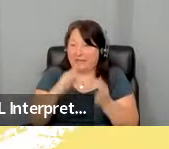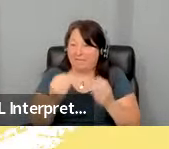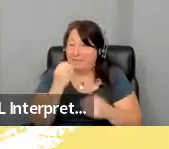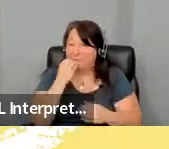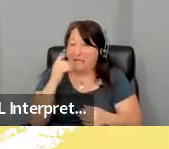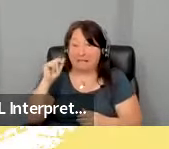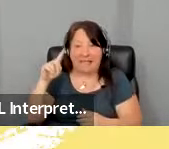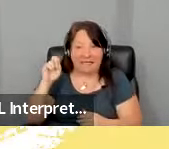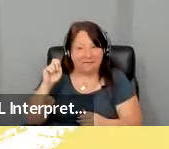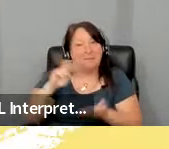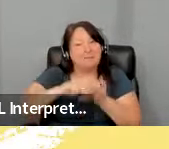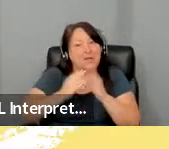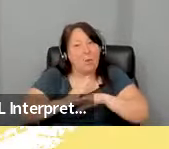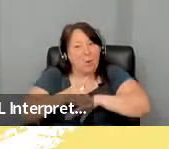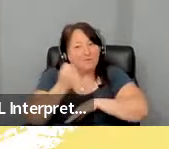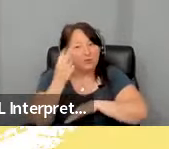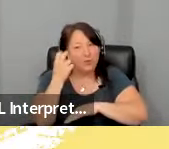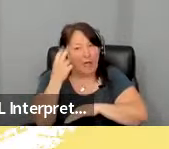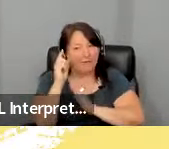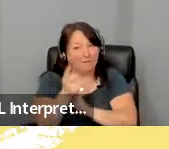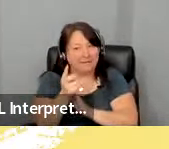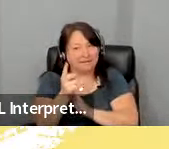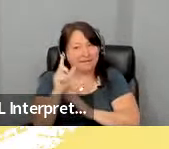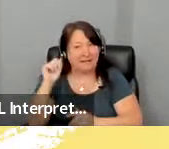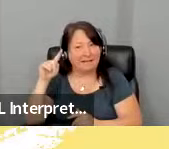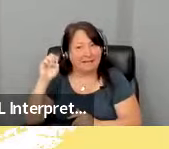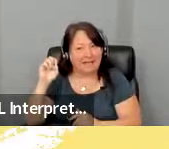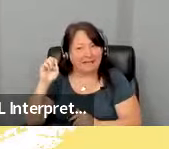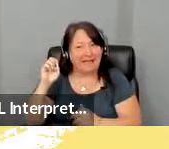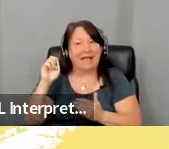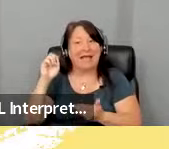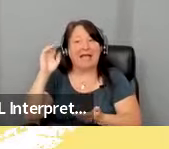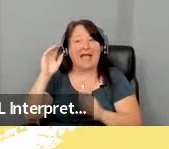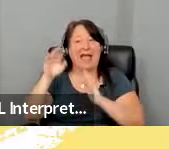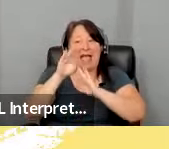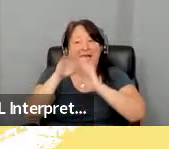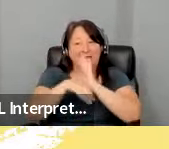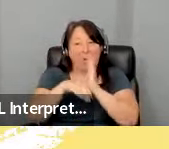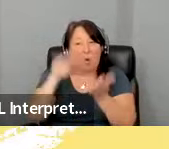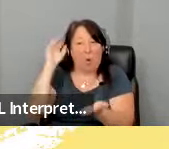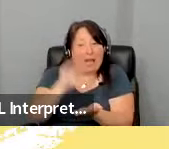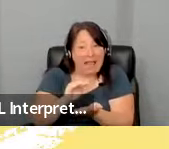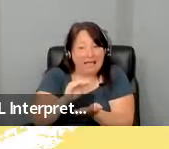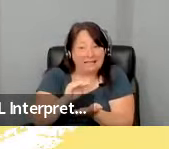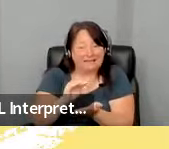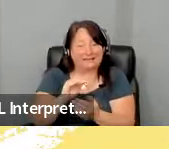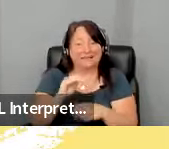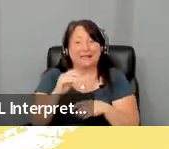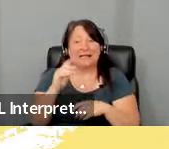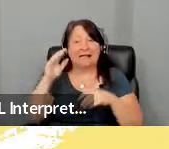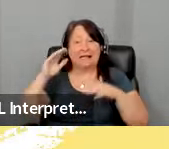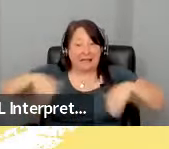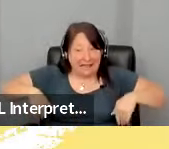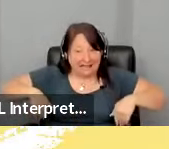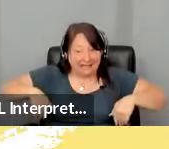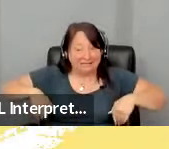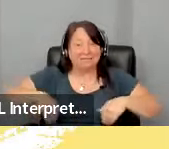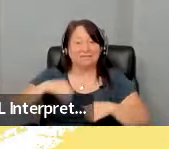than that 12-minute grace period, if it's a half an hour or less late, you get $25. So if it's, if it goes